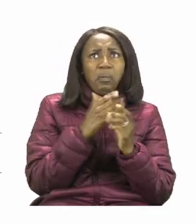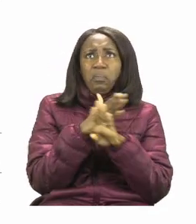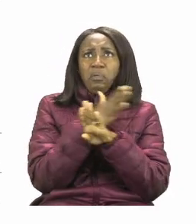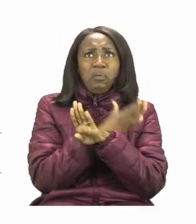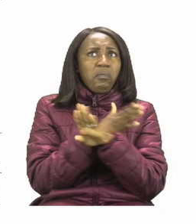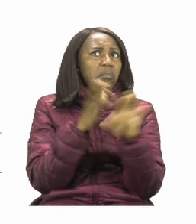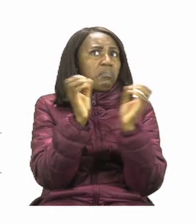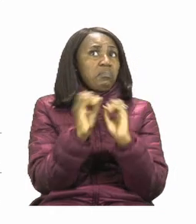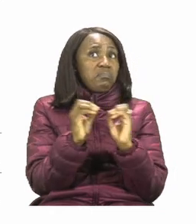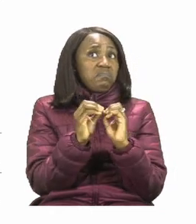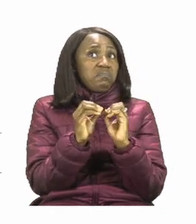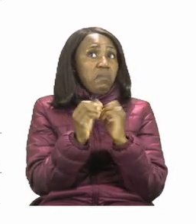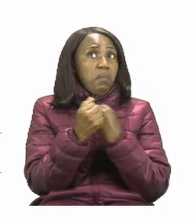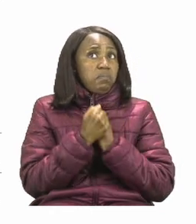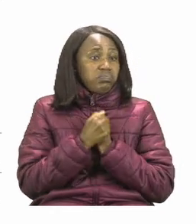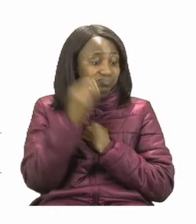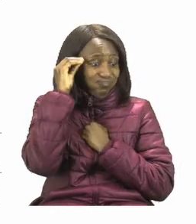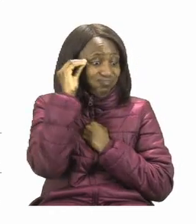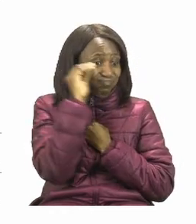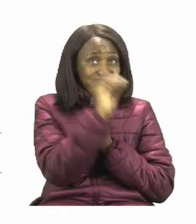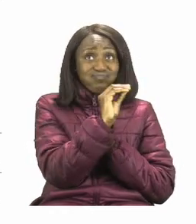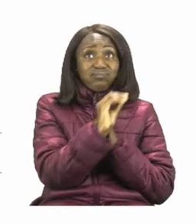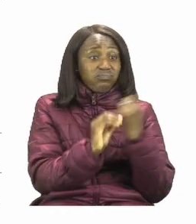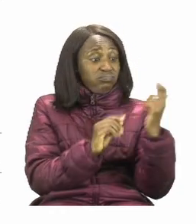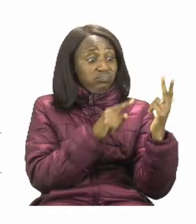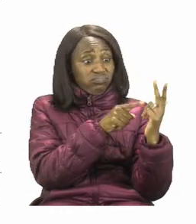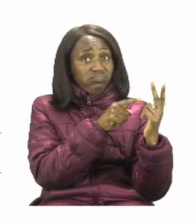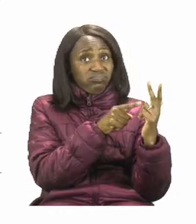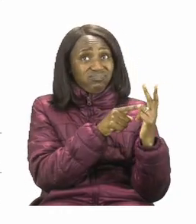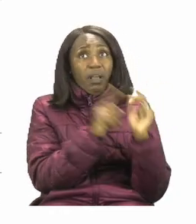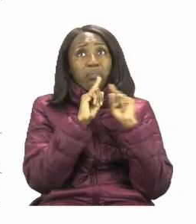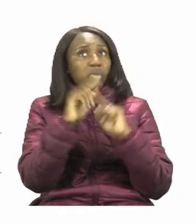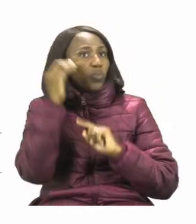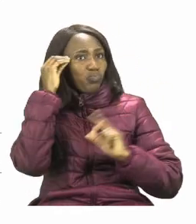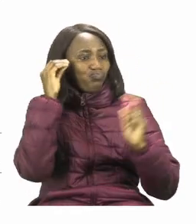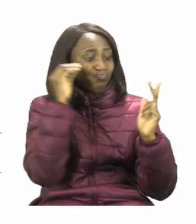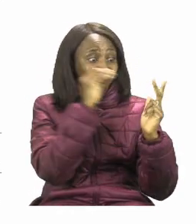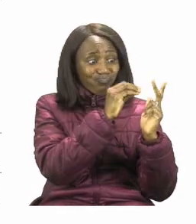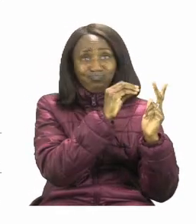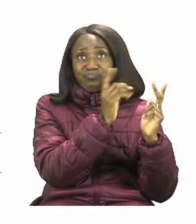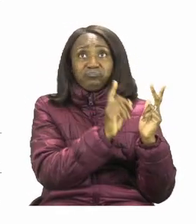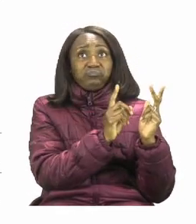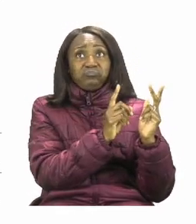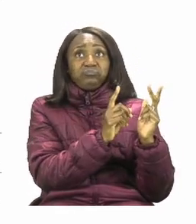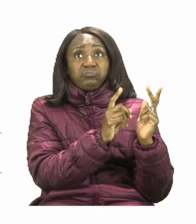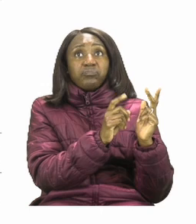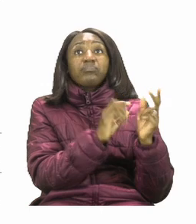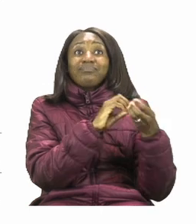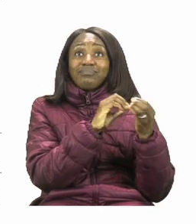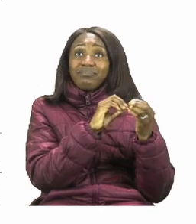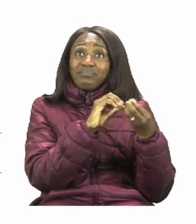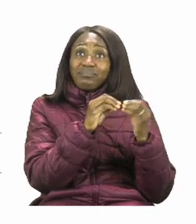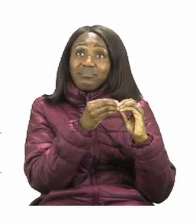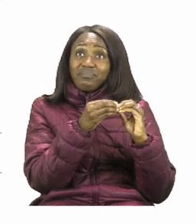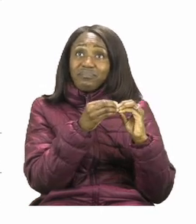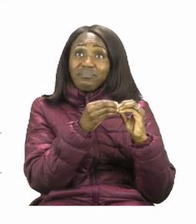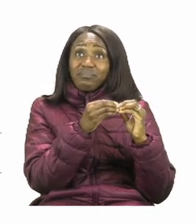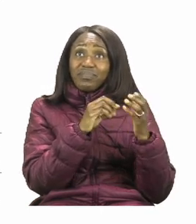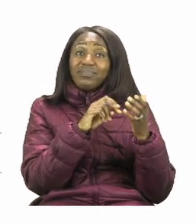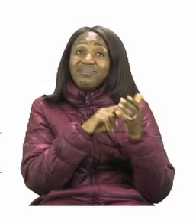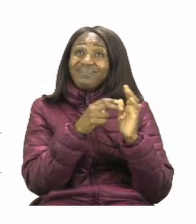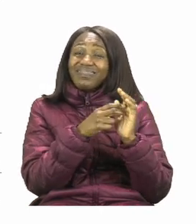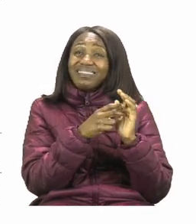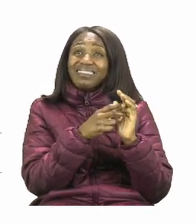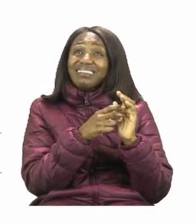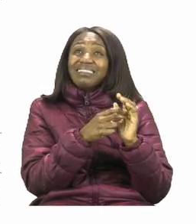Our parents do not know them, and even our teachers don't know them. Strangers can be very